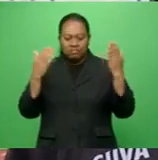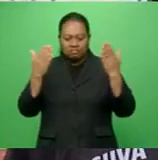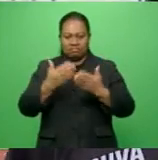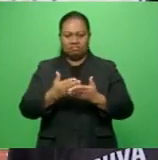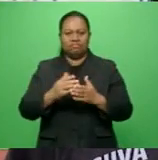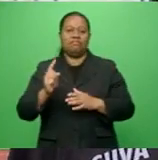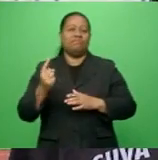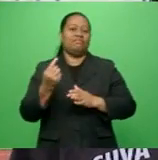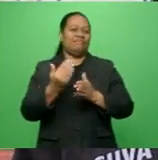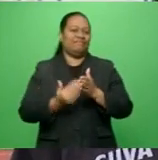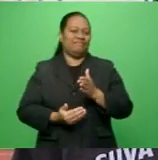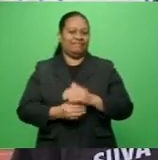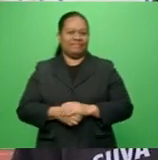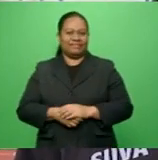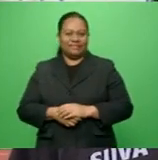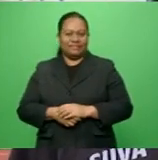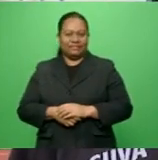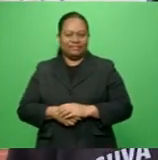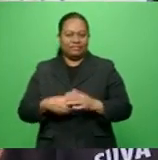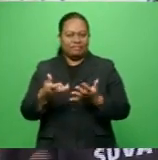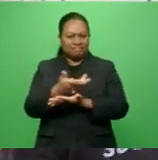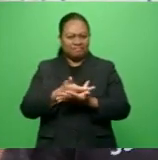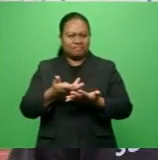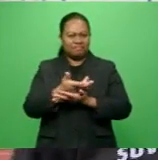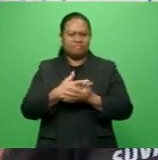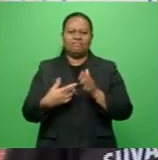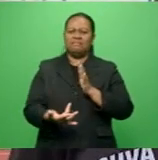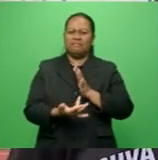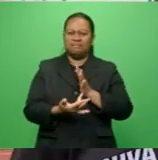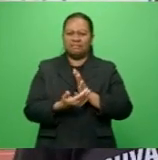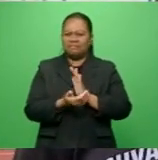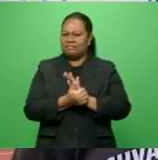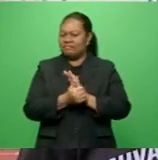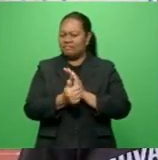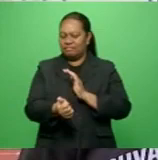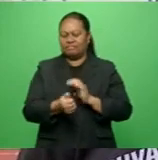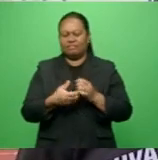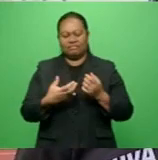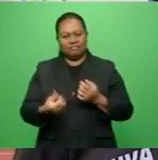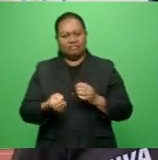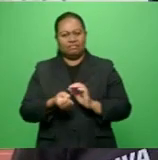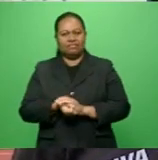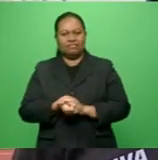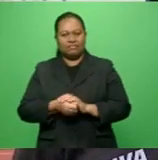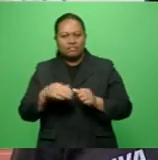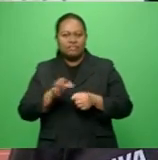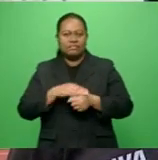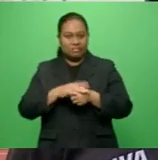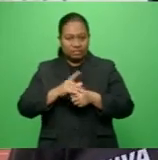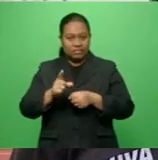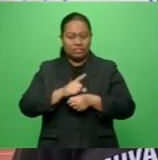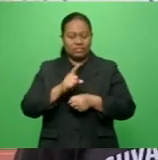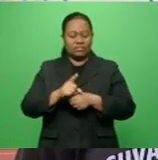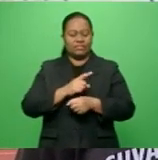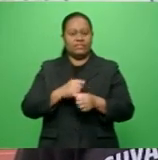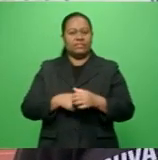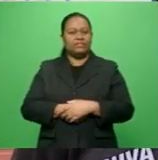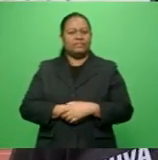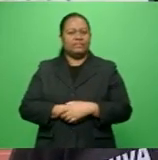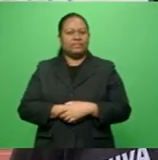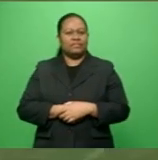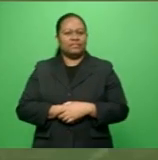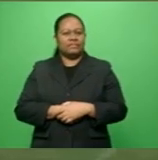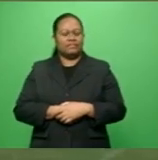about it, and and we said, this is how we're going to tackle it. And we came back, with creating more chances, and we almost